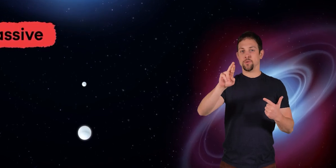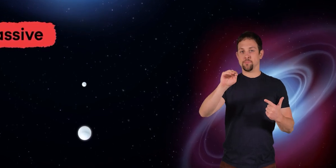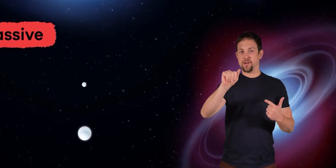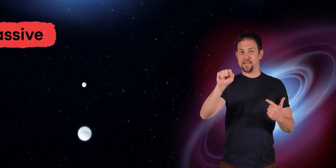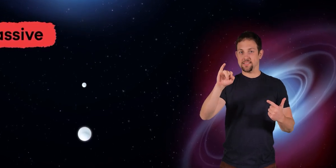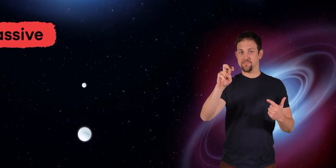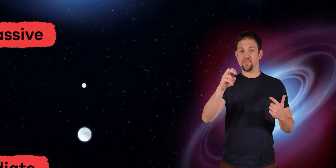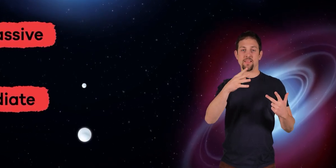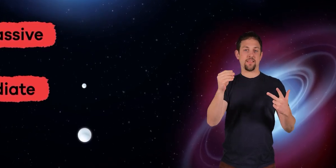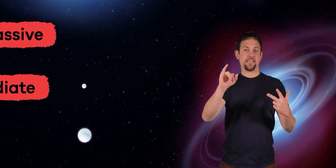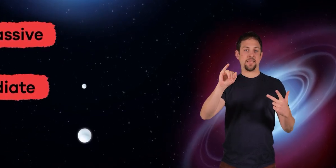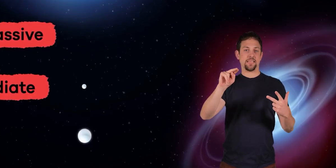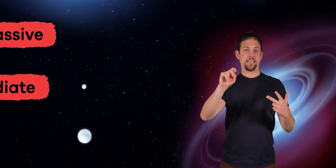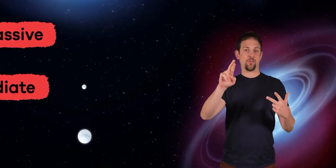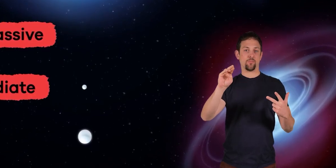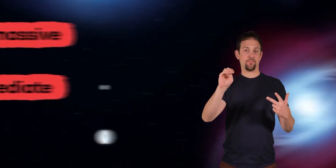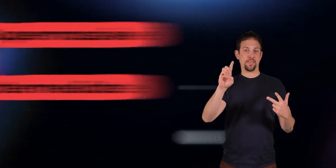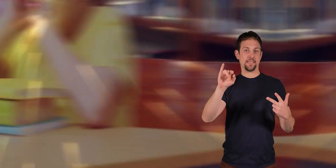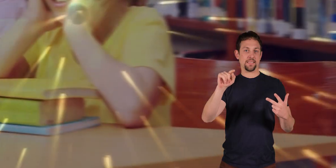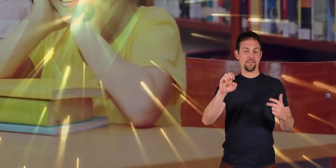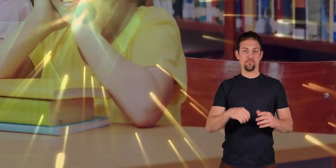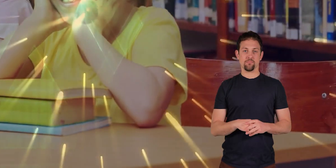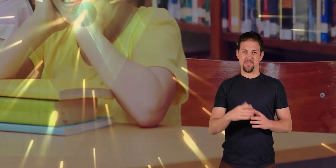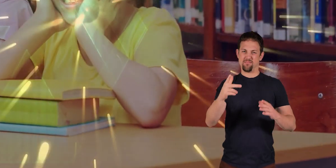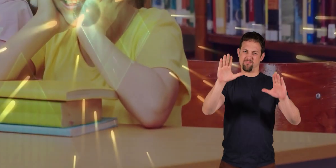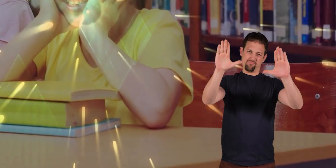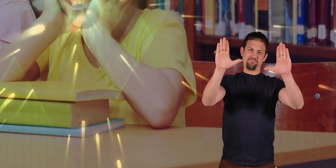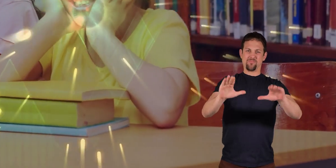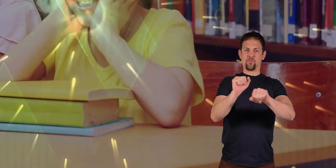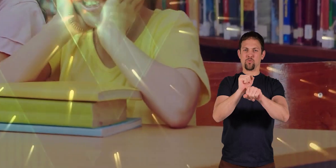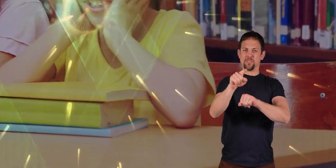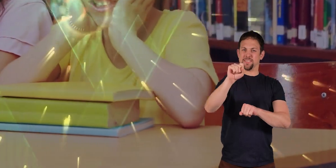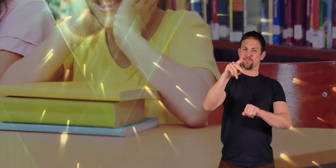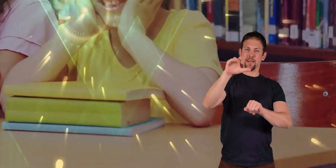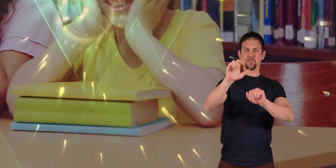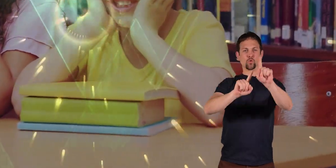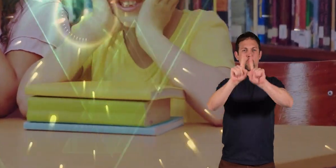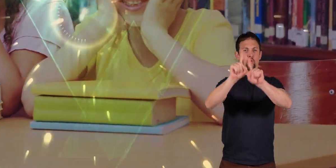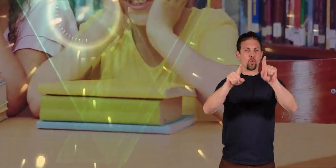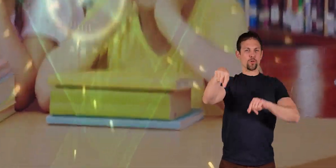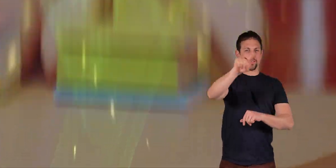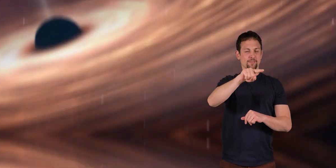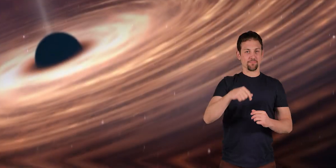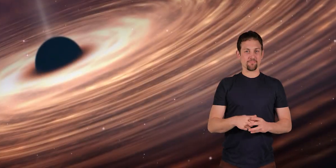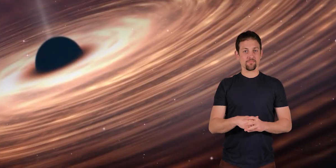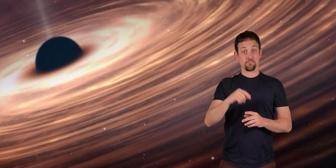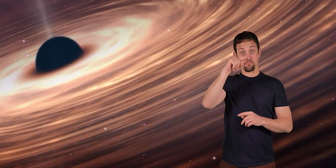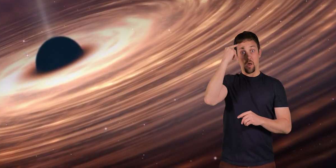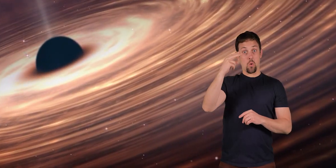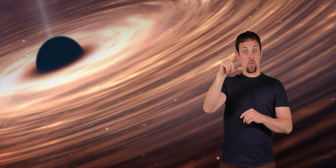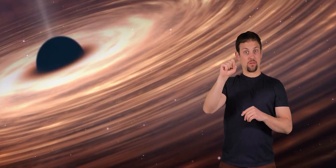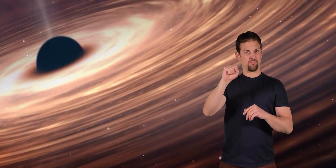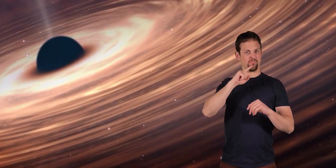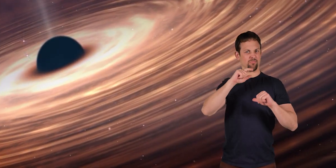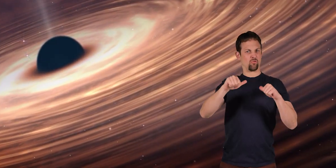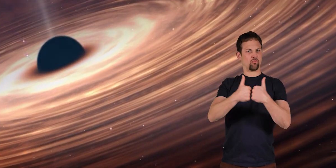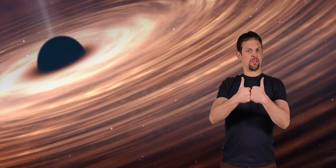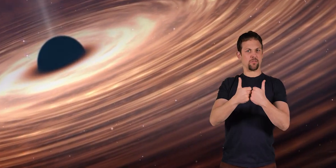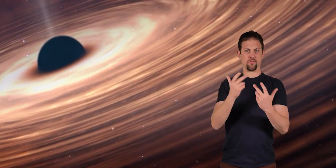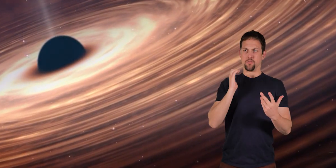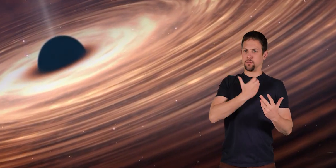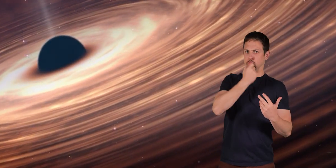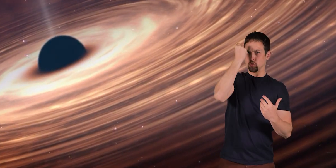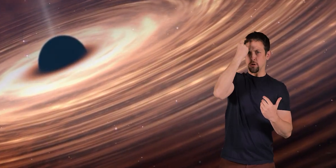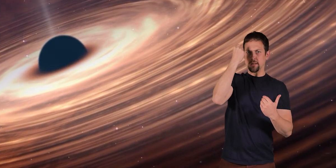Supermassive. Intermediate. Stupendous work, space scholars. Black holes challenge